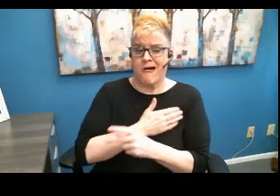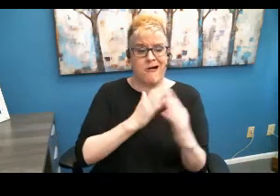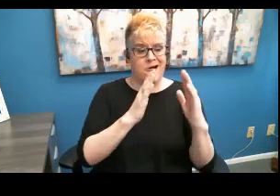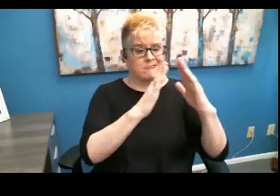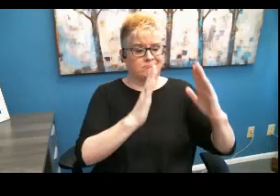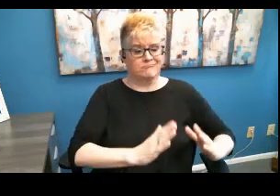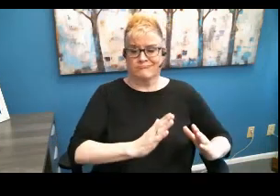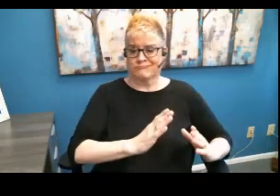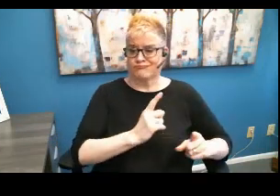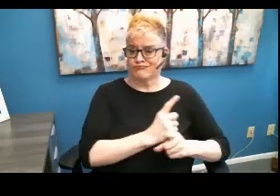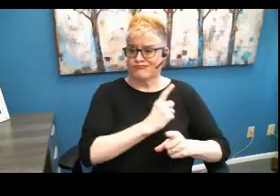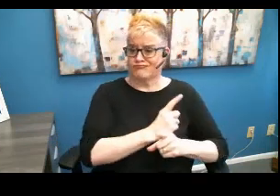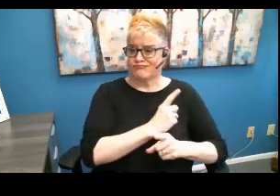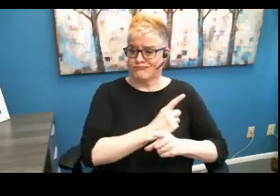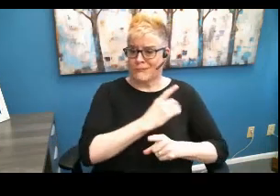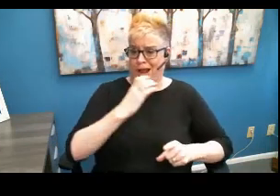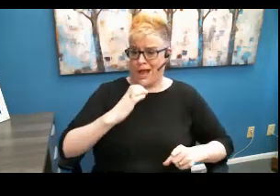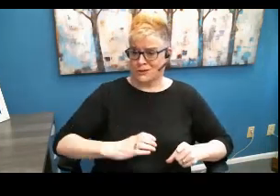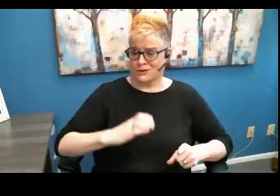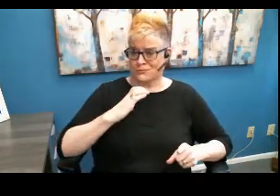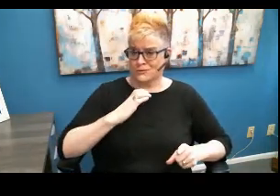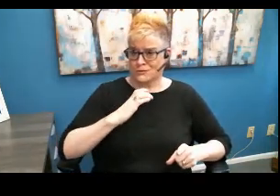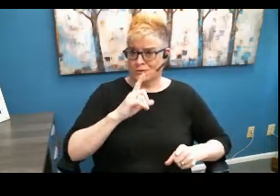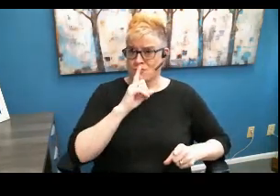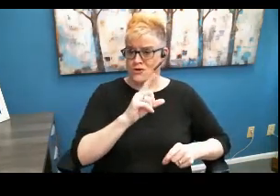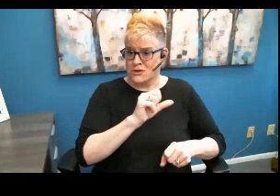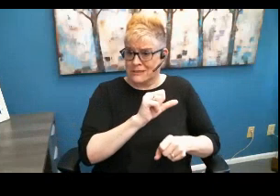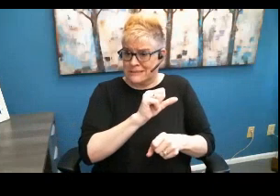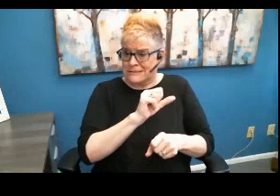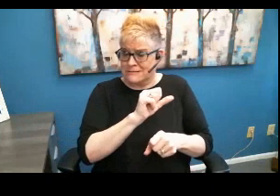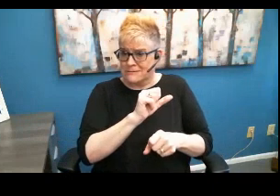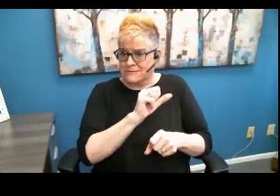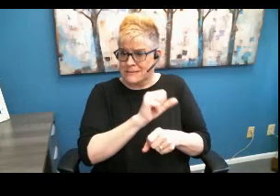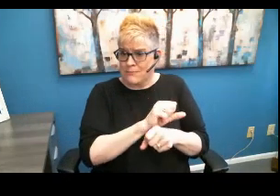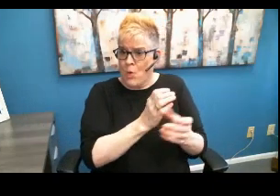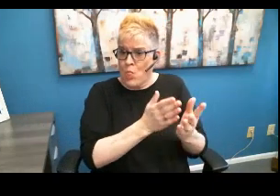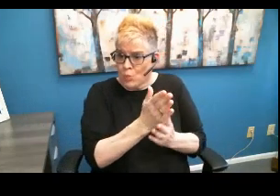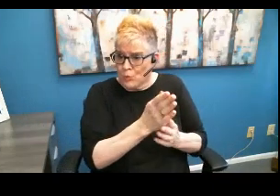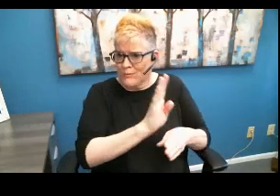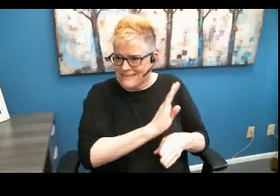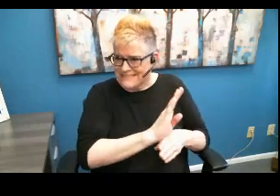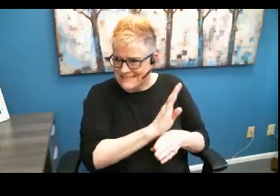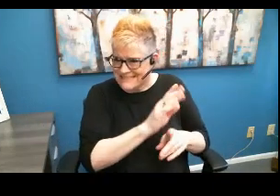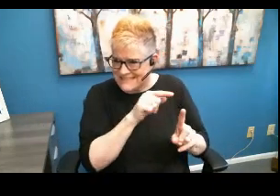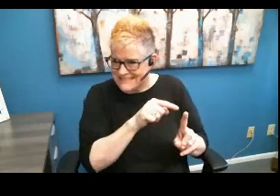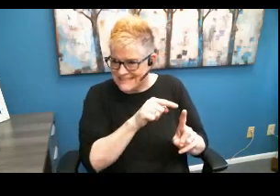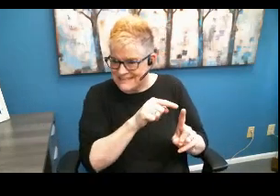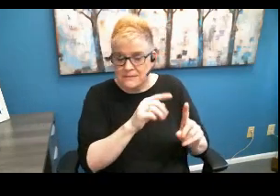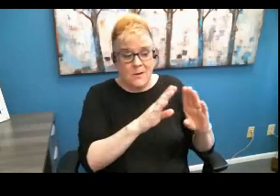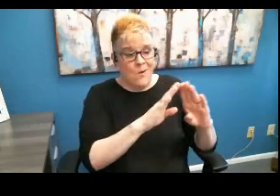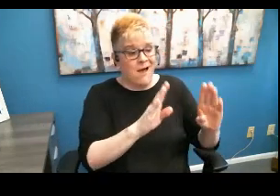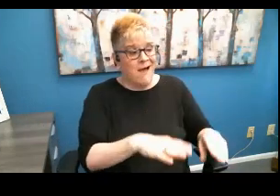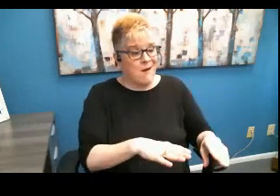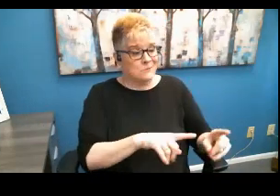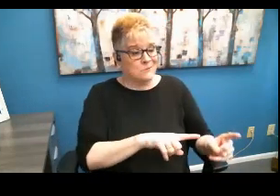customers, they are employed, through businesses. So residential customers go to